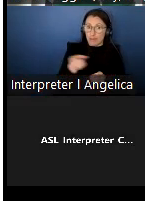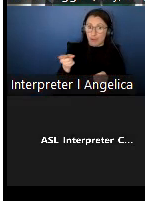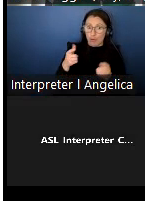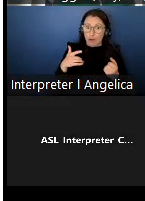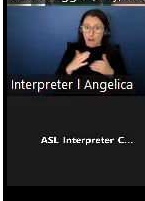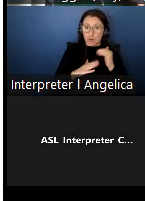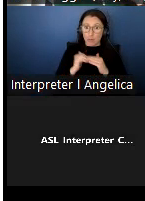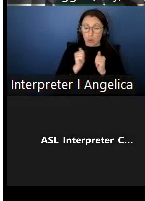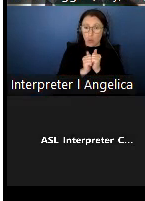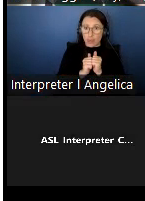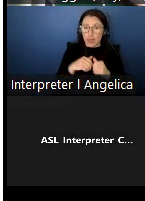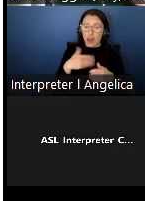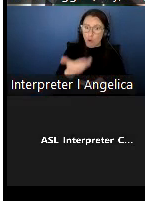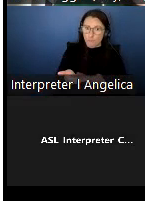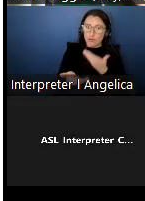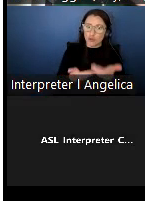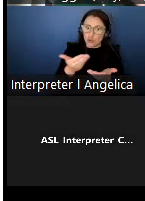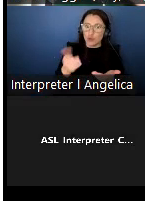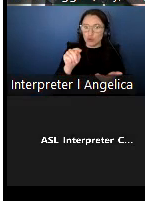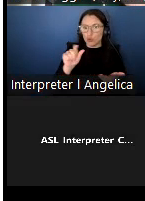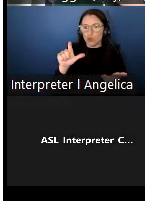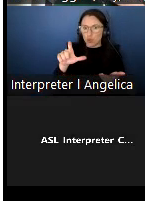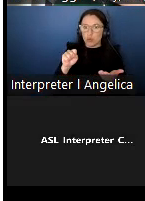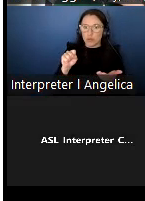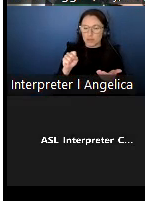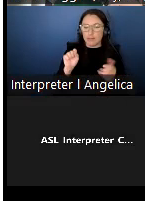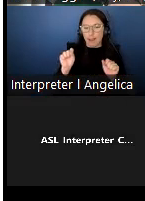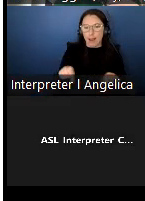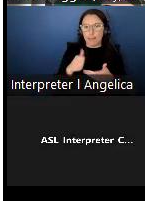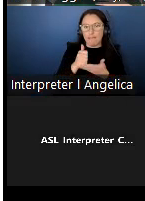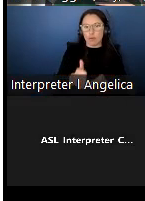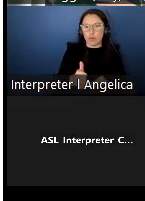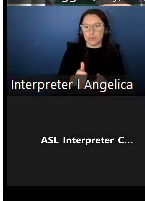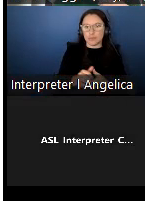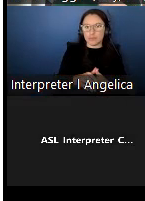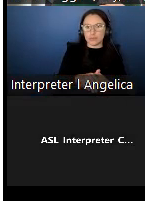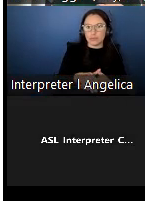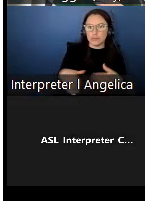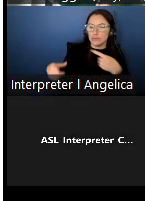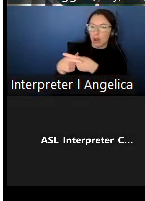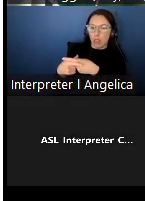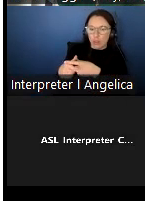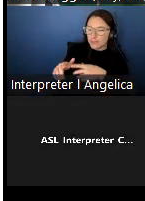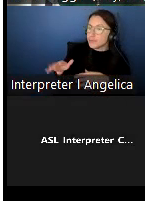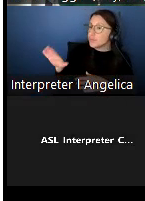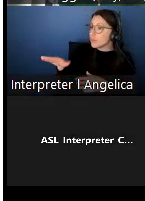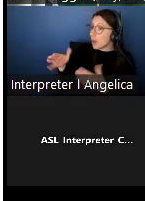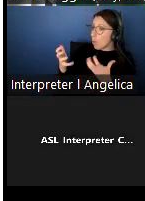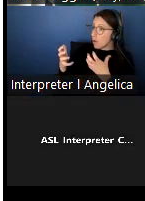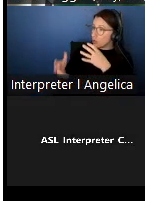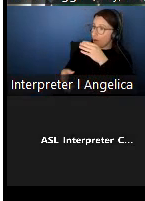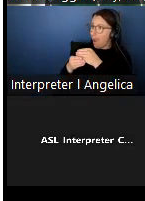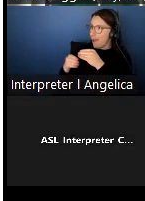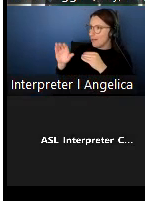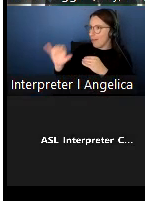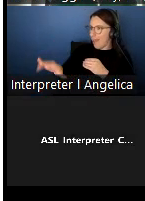supports can be really helpful. I Antonia really said, like this. sorry, I go was ahead. I was just gonna add on to that, Claire. I